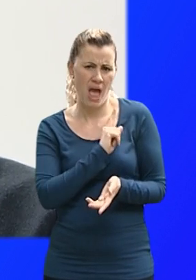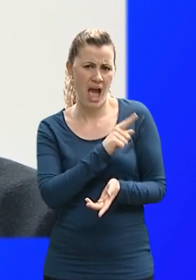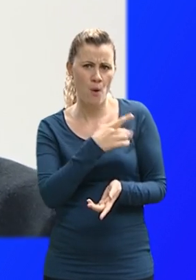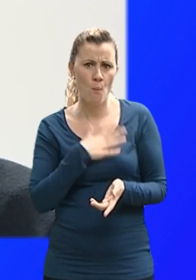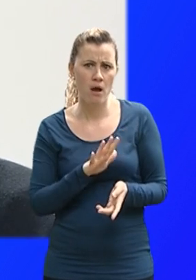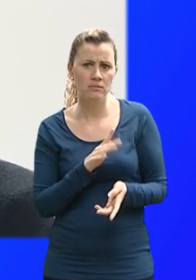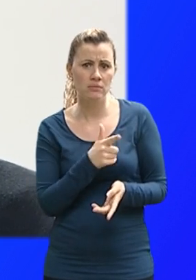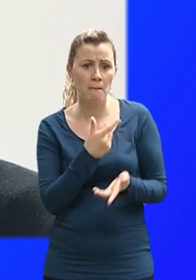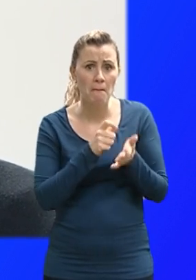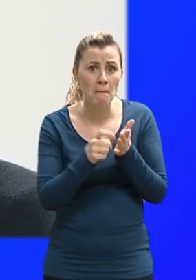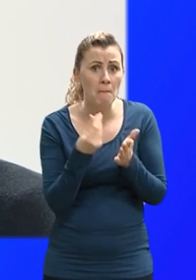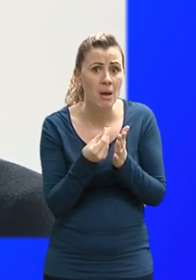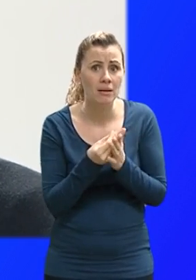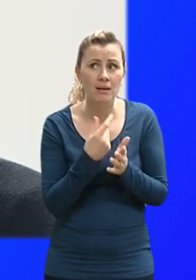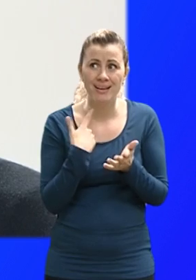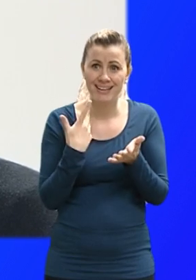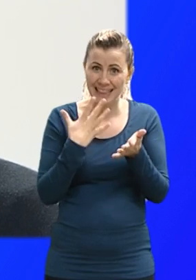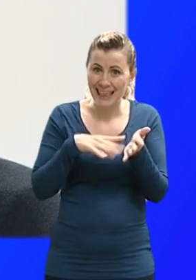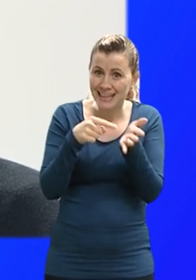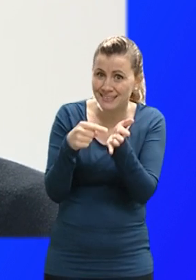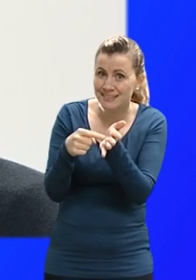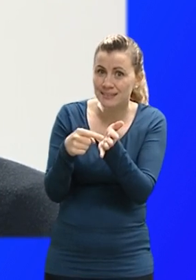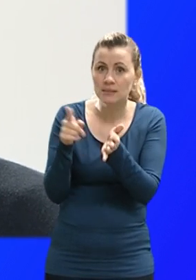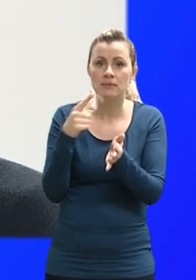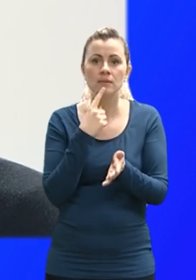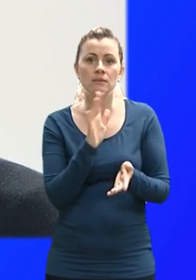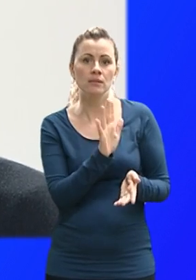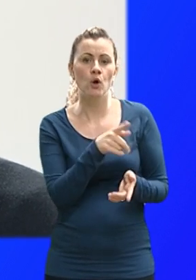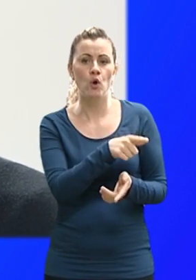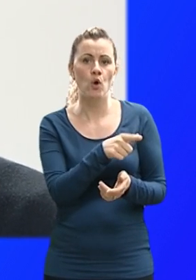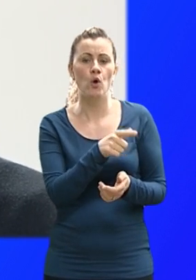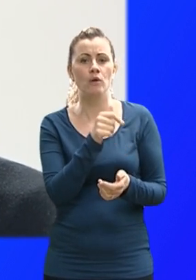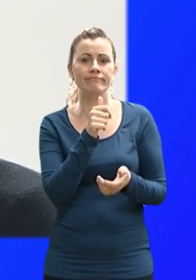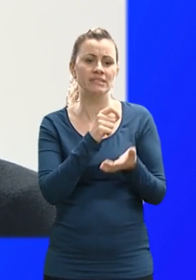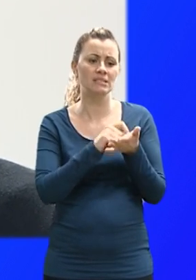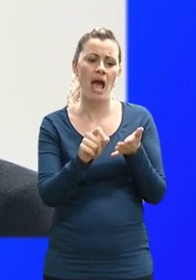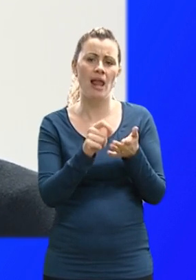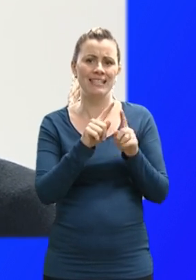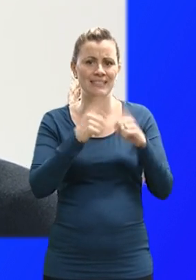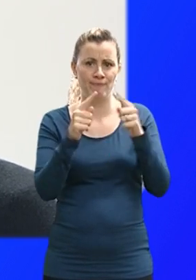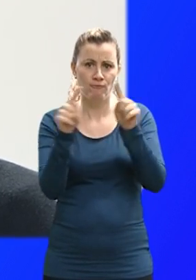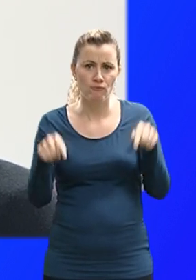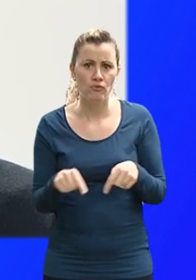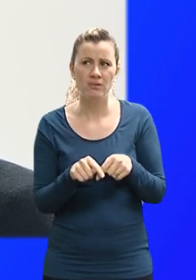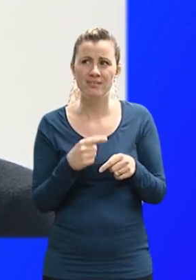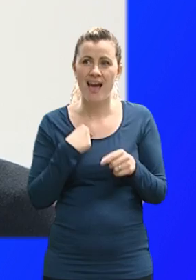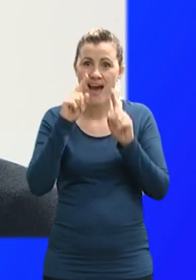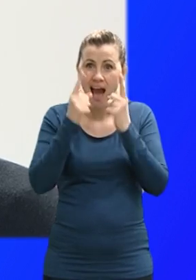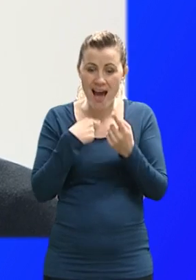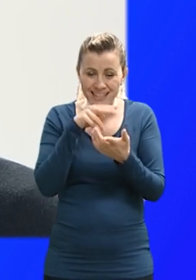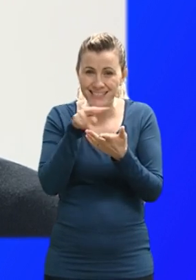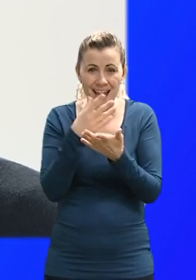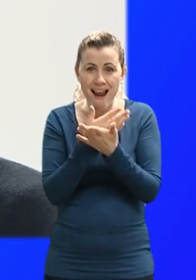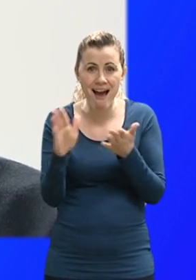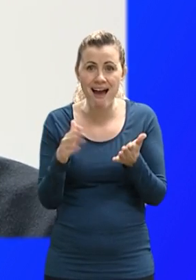sign it before they give you any money. And I go, why do you want me to sign? Oh, well, I want to make sure it's you,